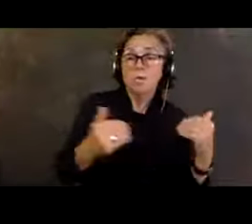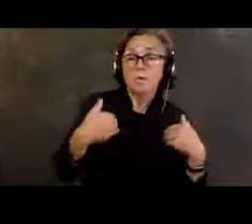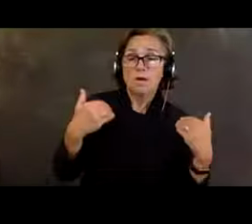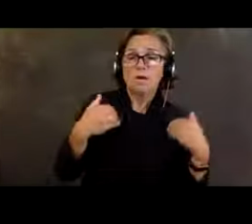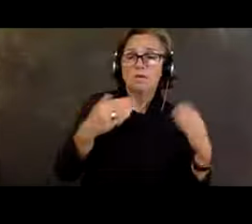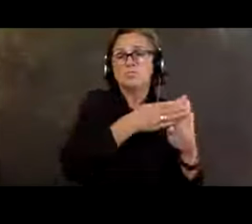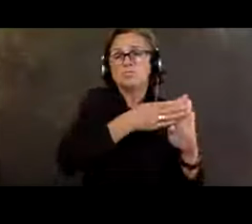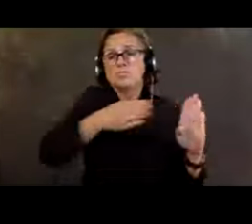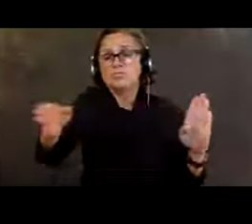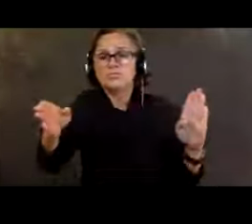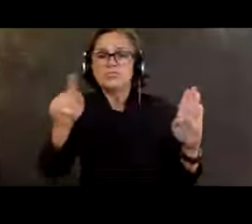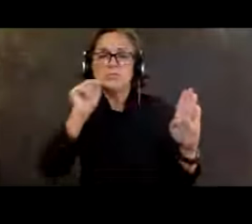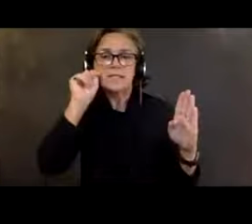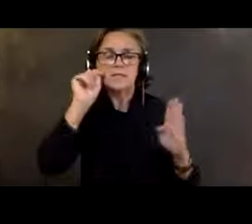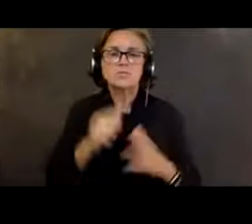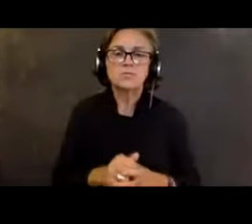adolescents.